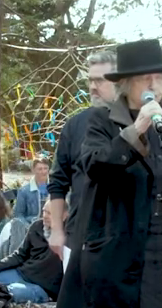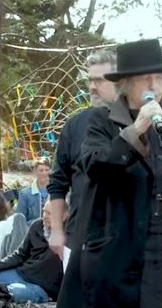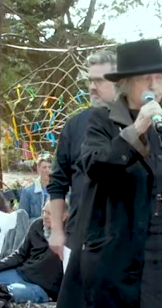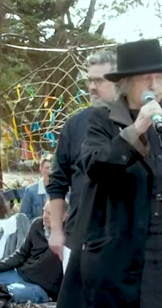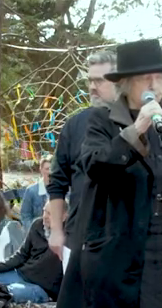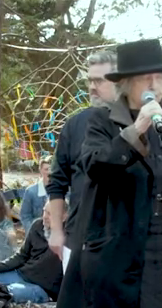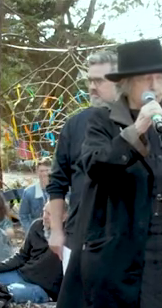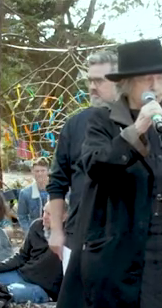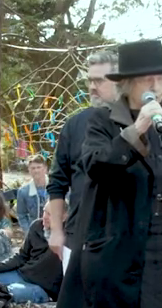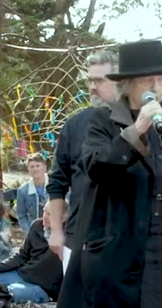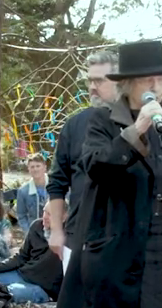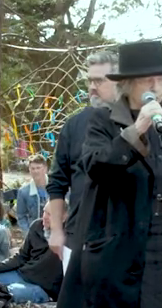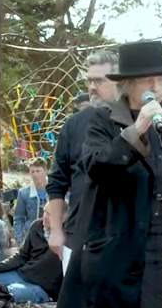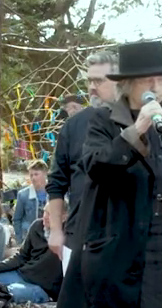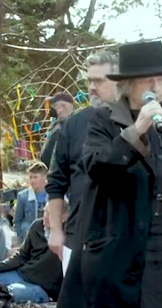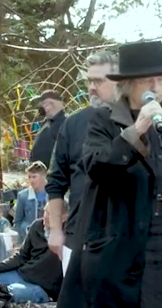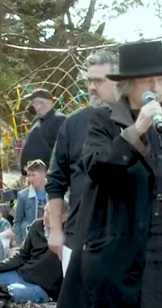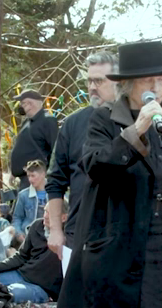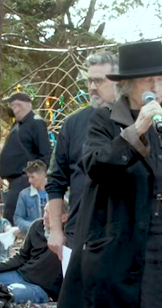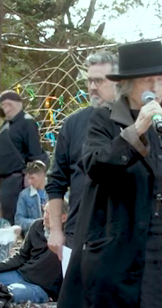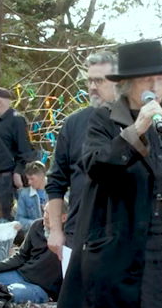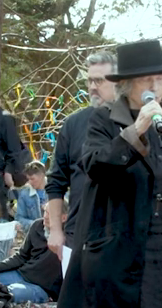David John Mikey.